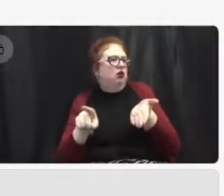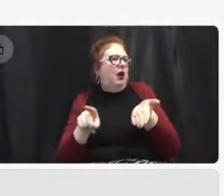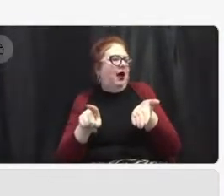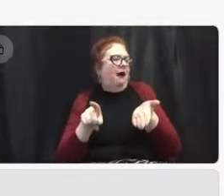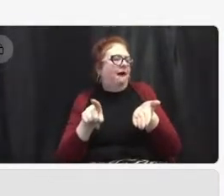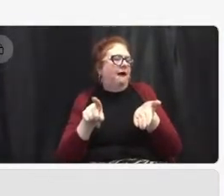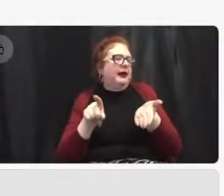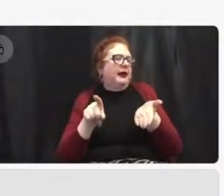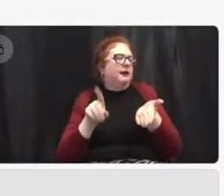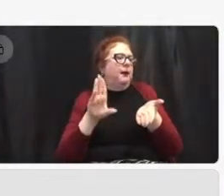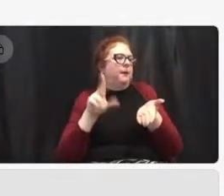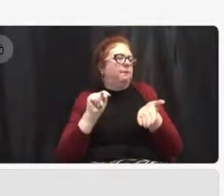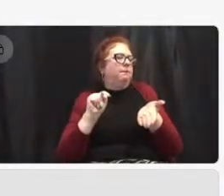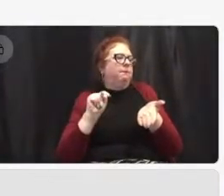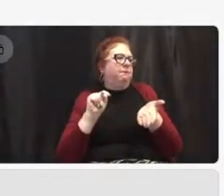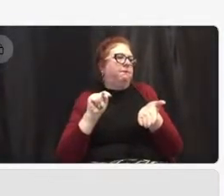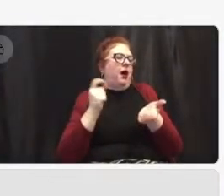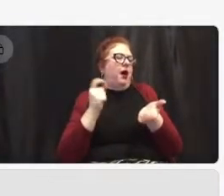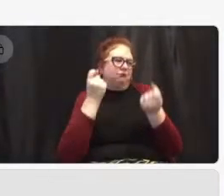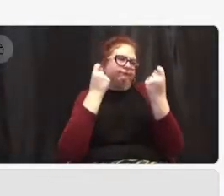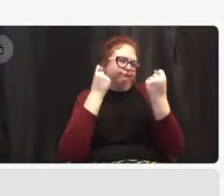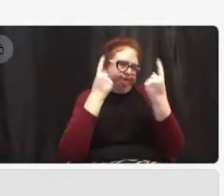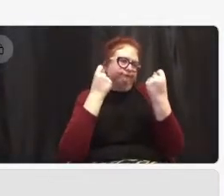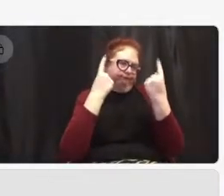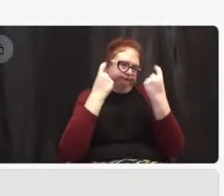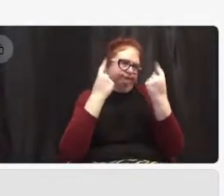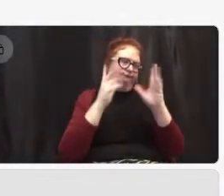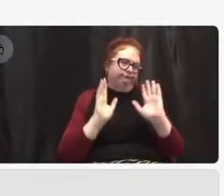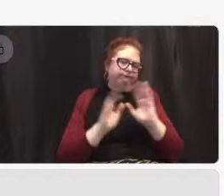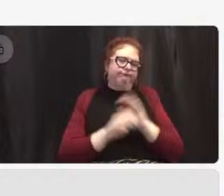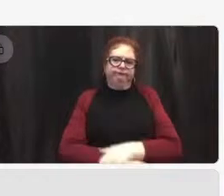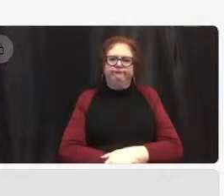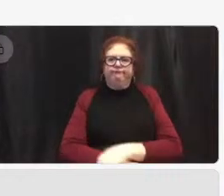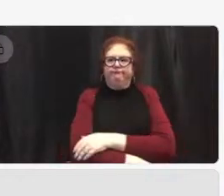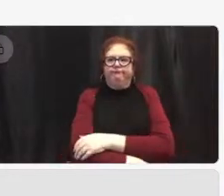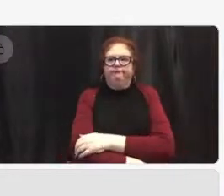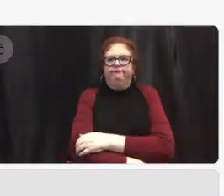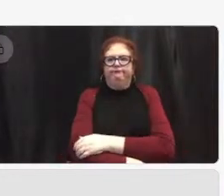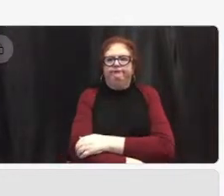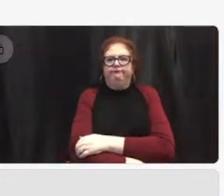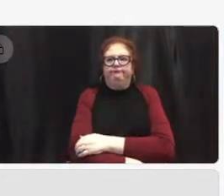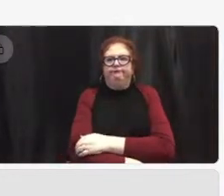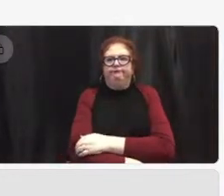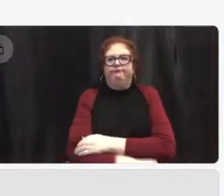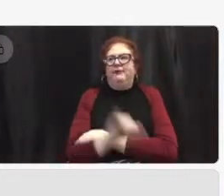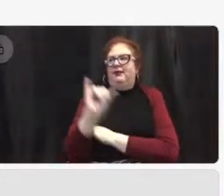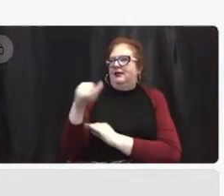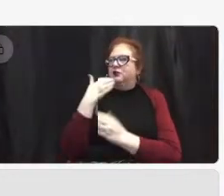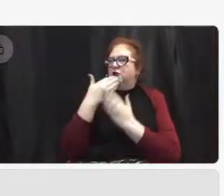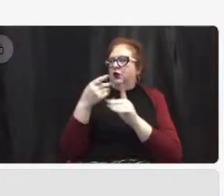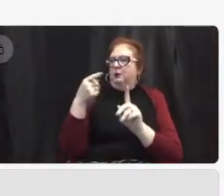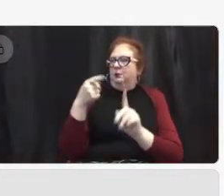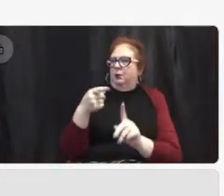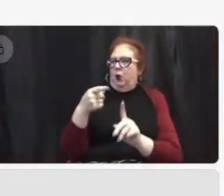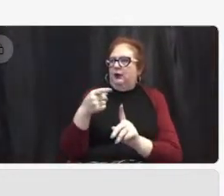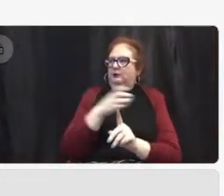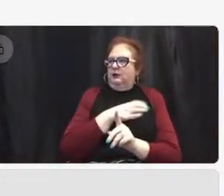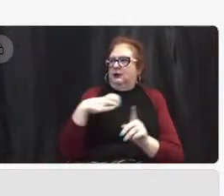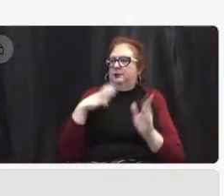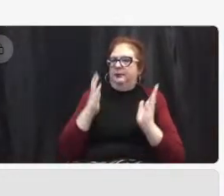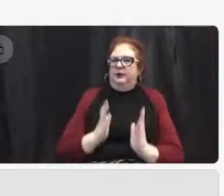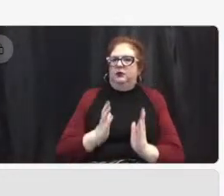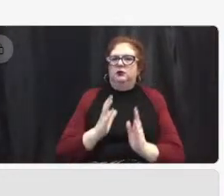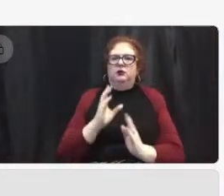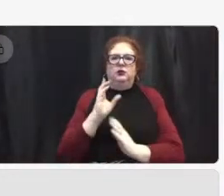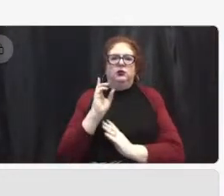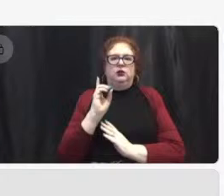is, I get it. I get it. No, that's a great point, Commissioner. Do we have